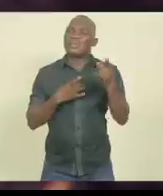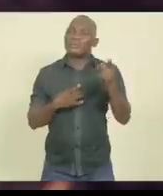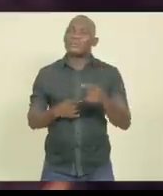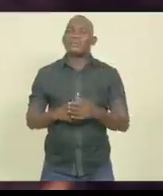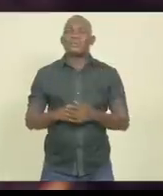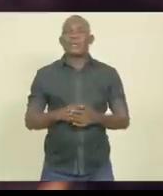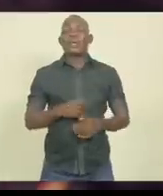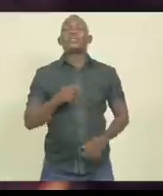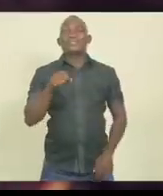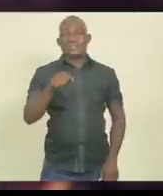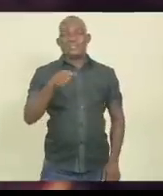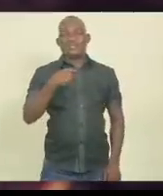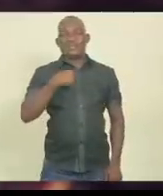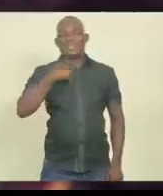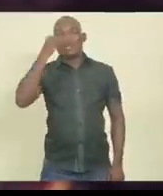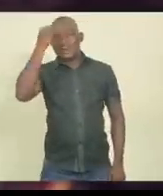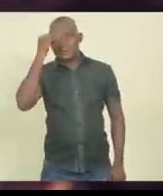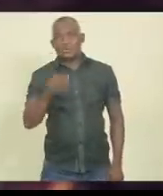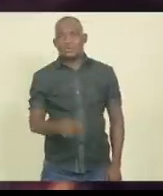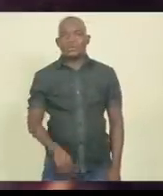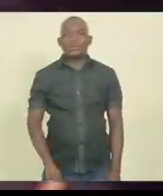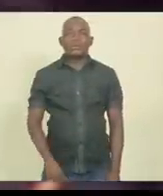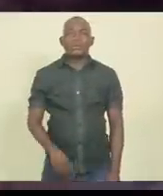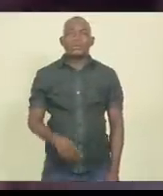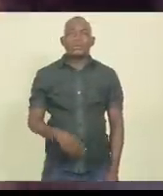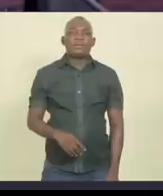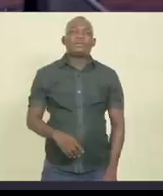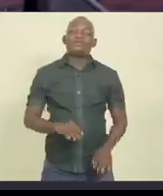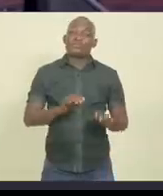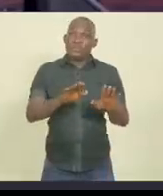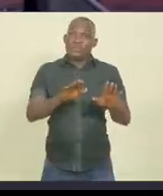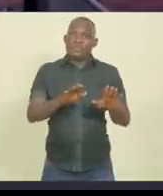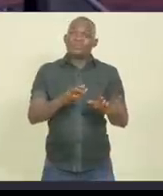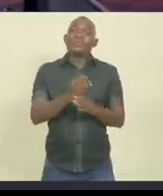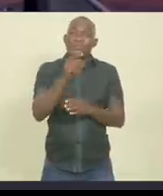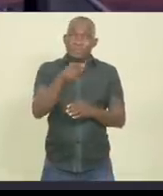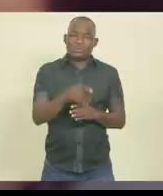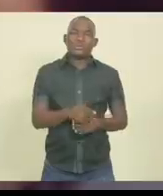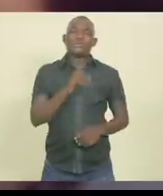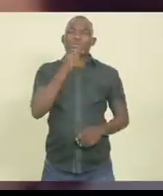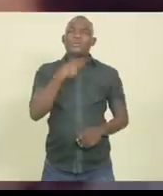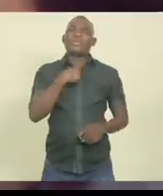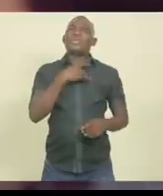I know. Let me take care of, please. I really like you.